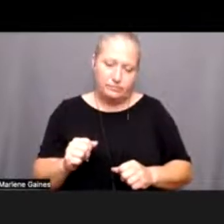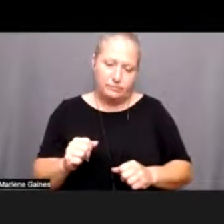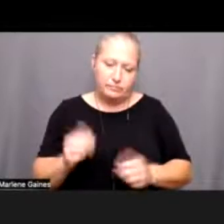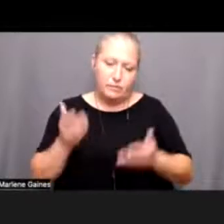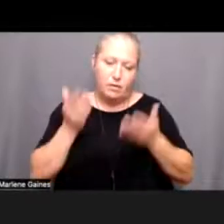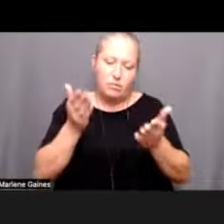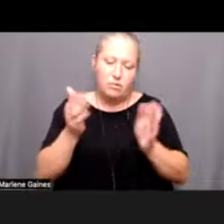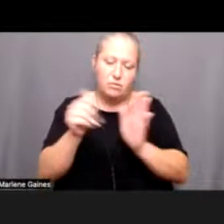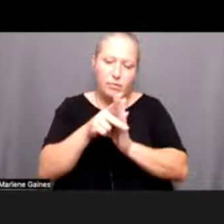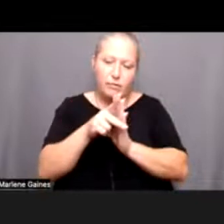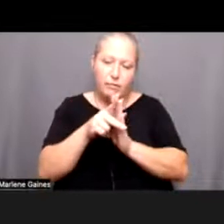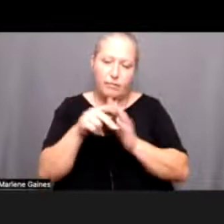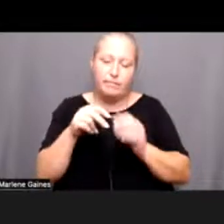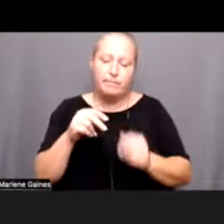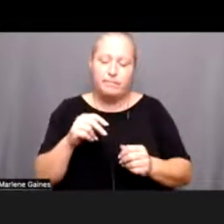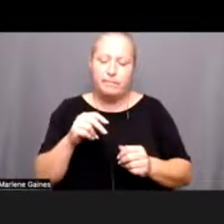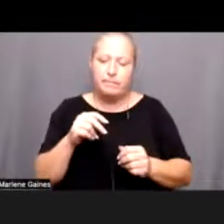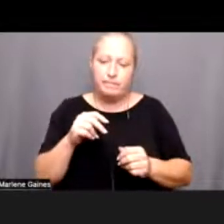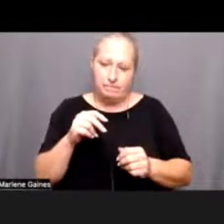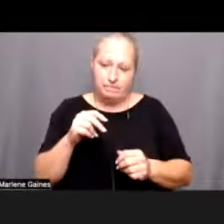Motion to approve.